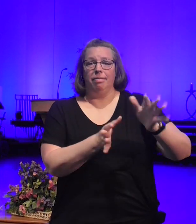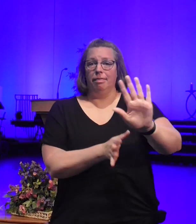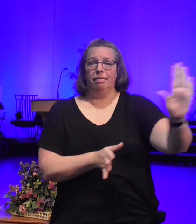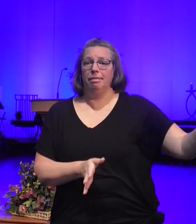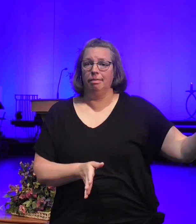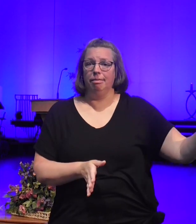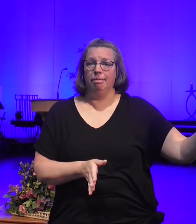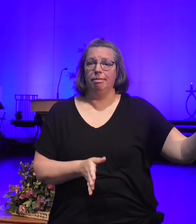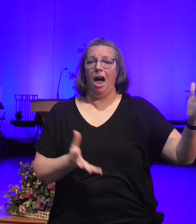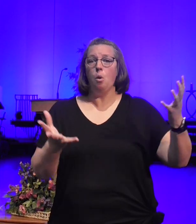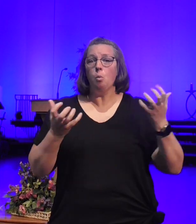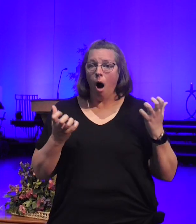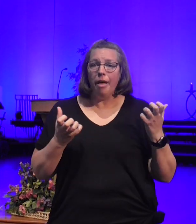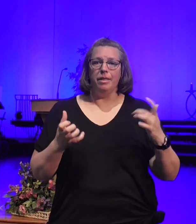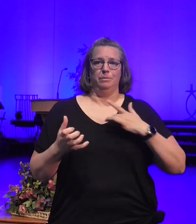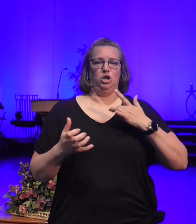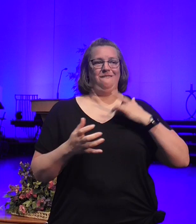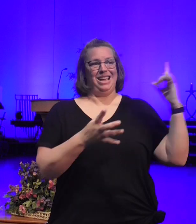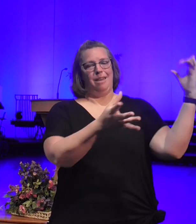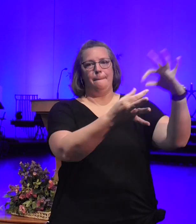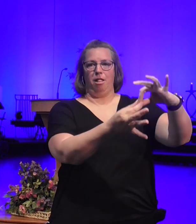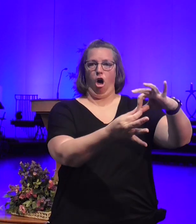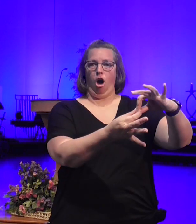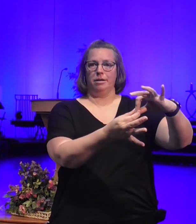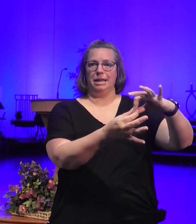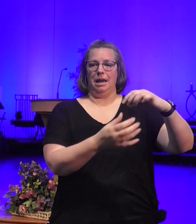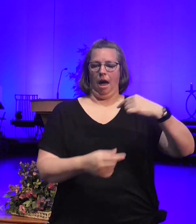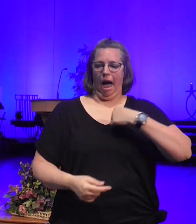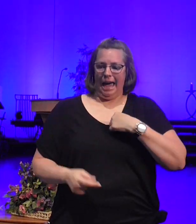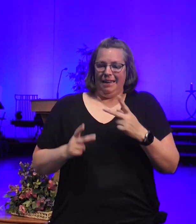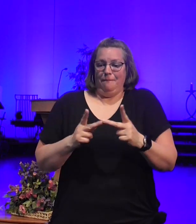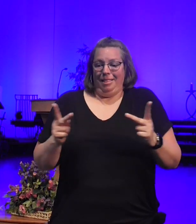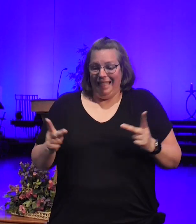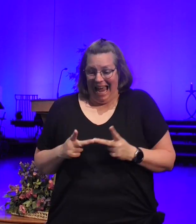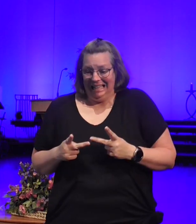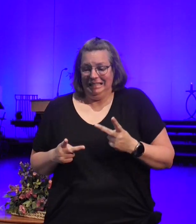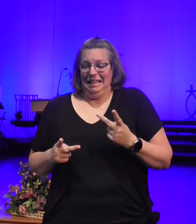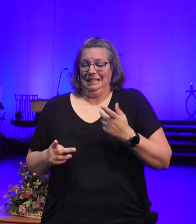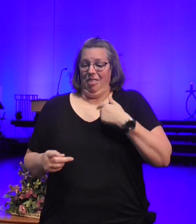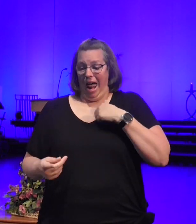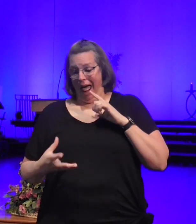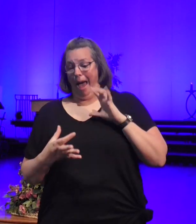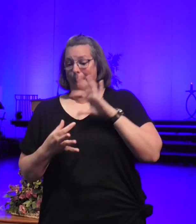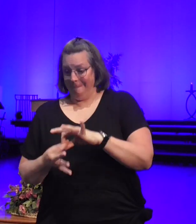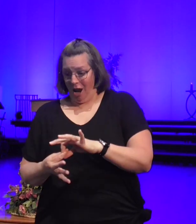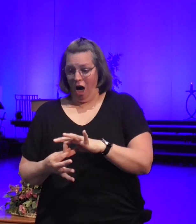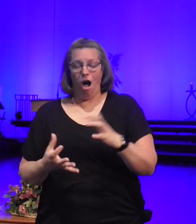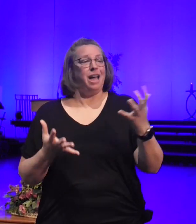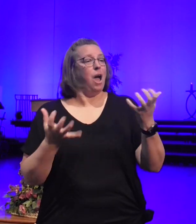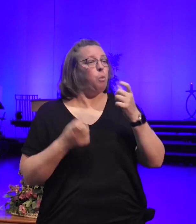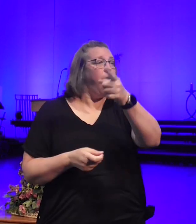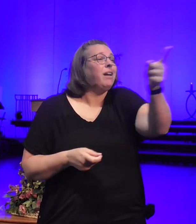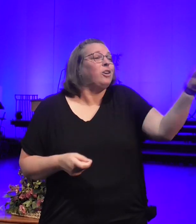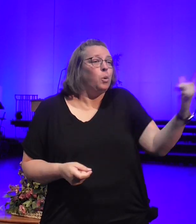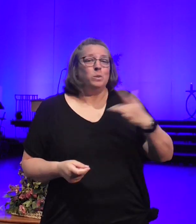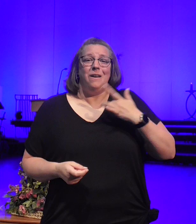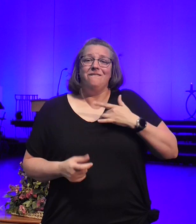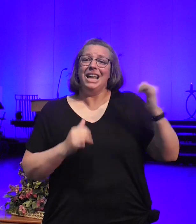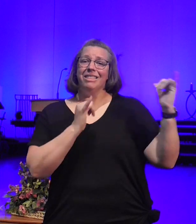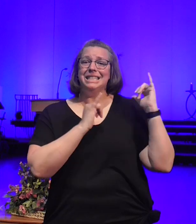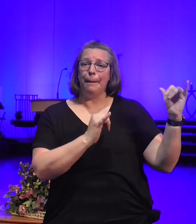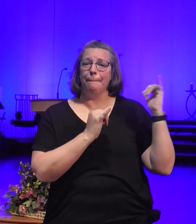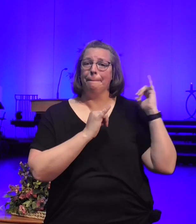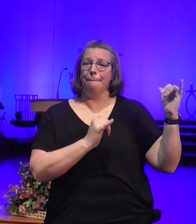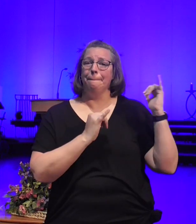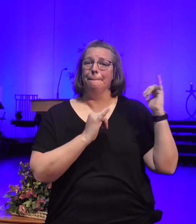I want people to feel that belonging. I have places and things that I belong to passionately, and I want other people to feel that they